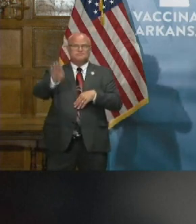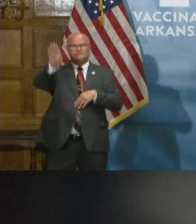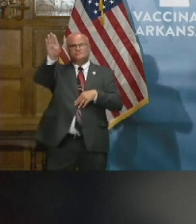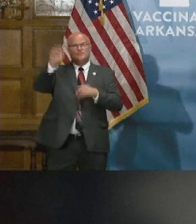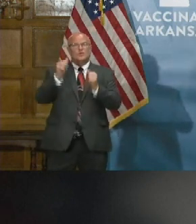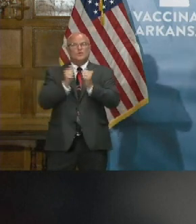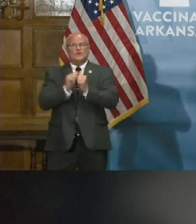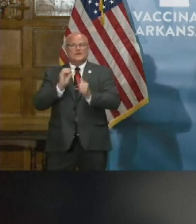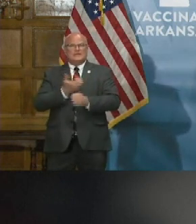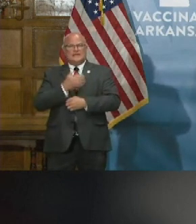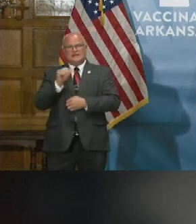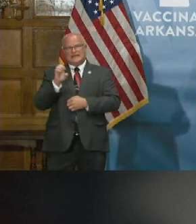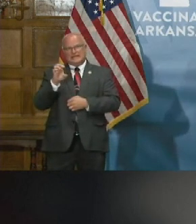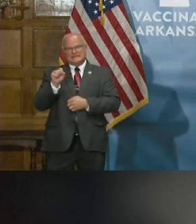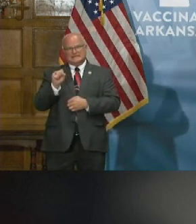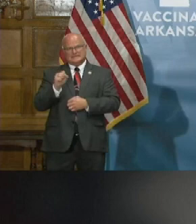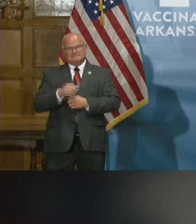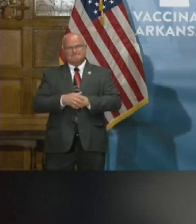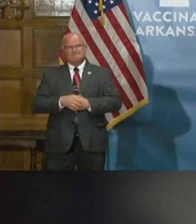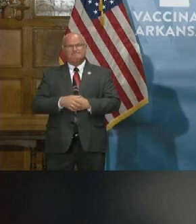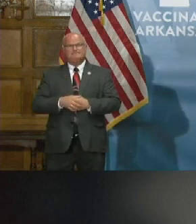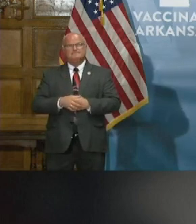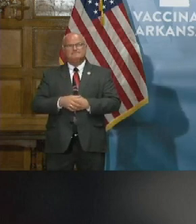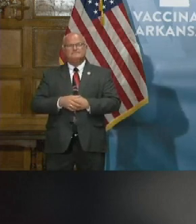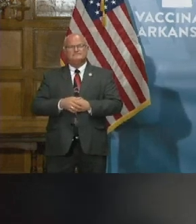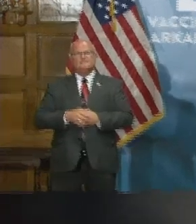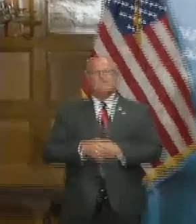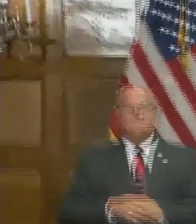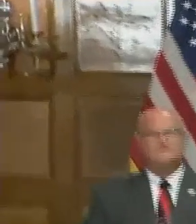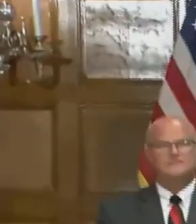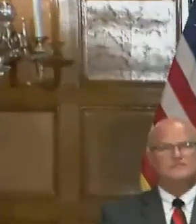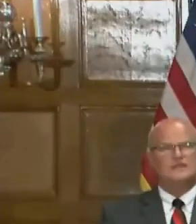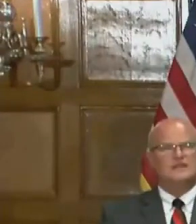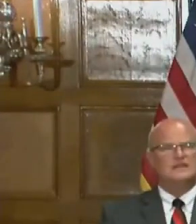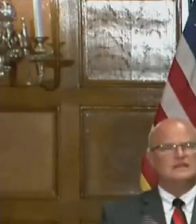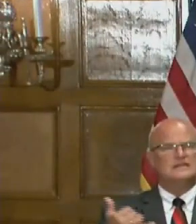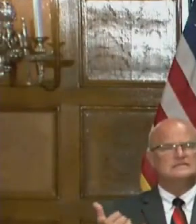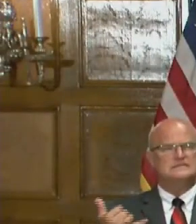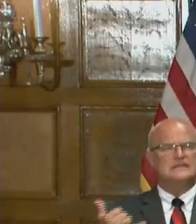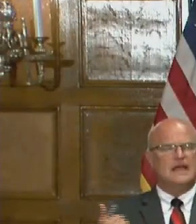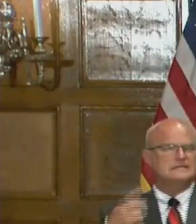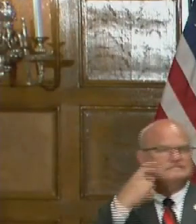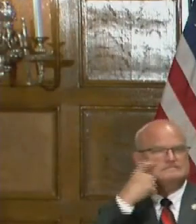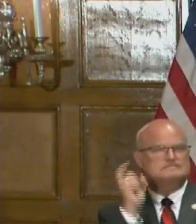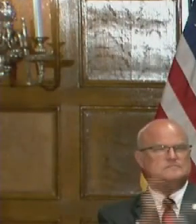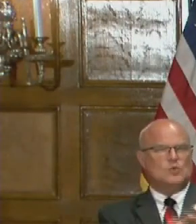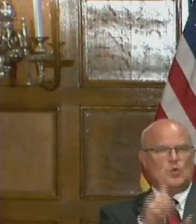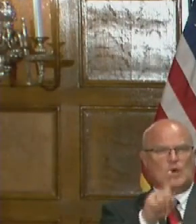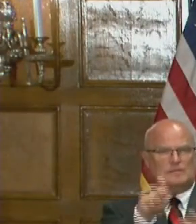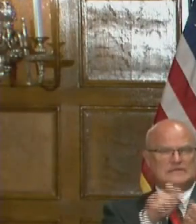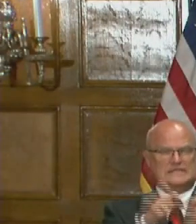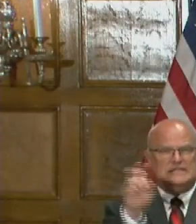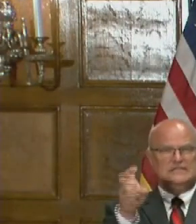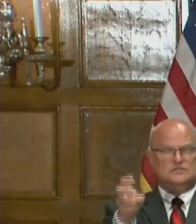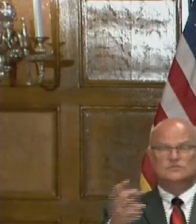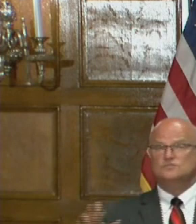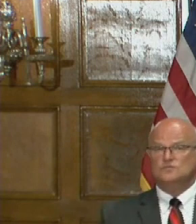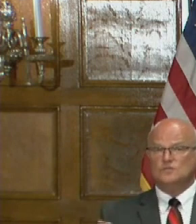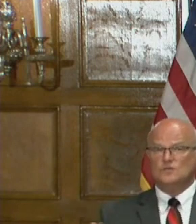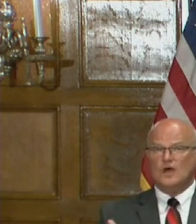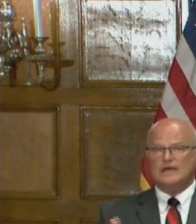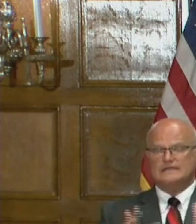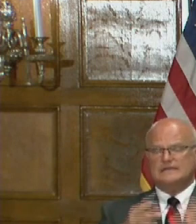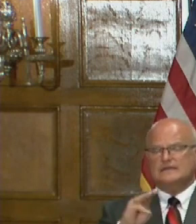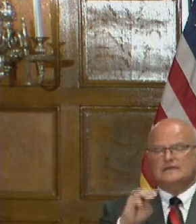in our cases. And so with that, let me focus on one particular issue today, and that is